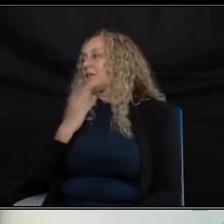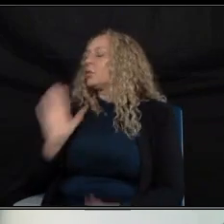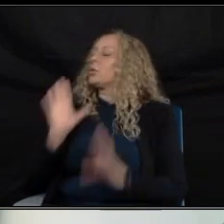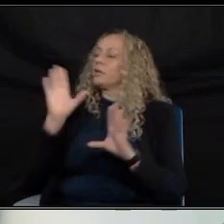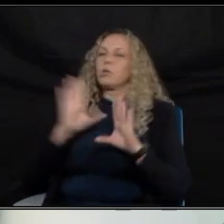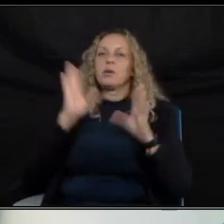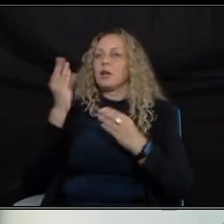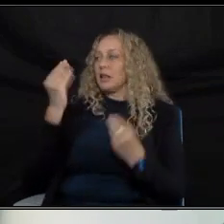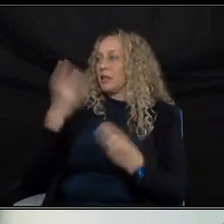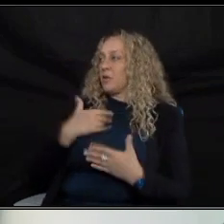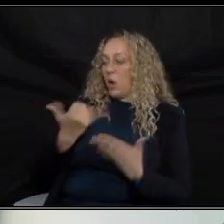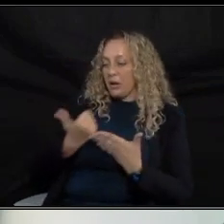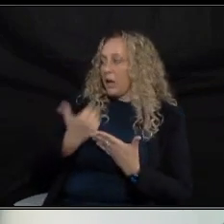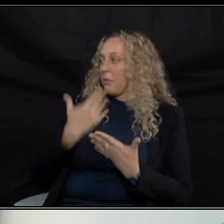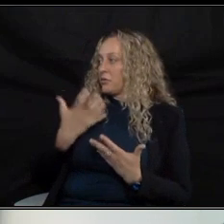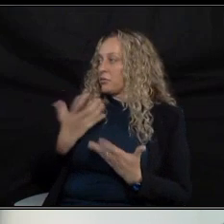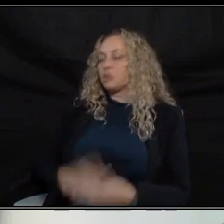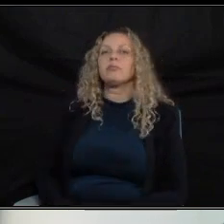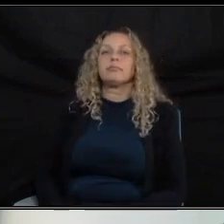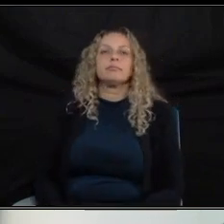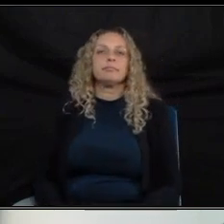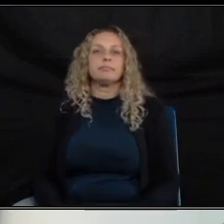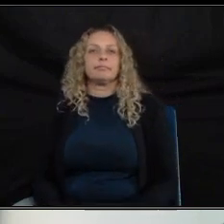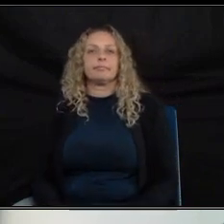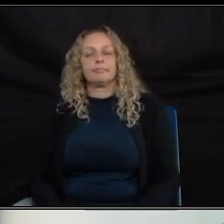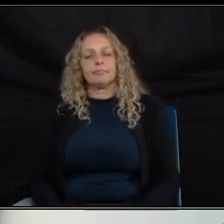Wonderful. Let me know how I can help. Thank you.